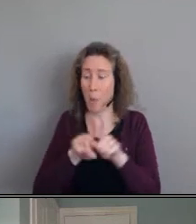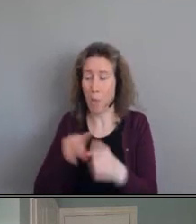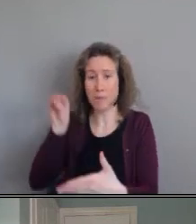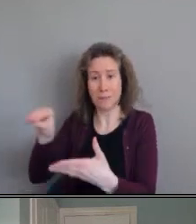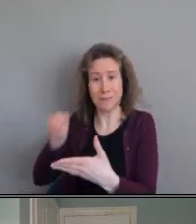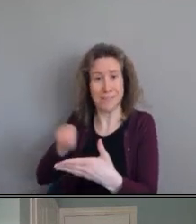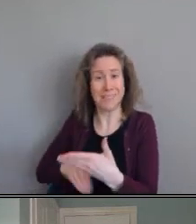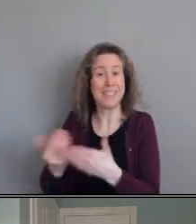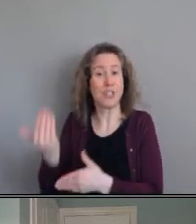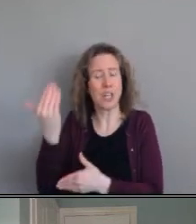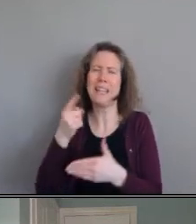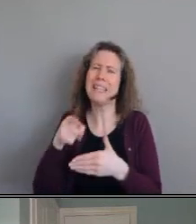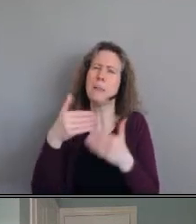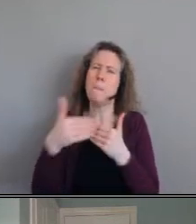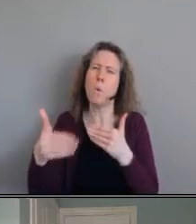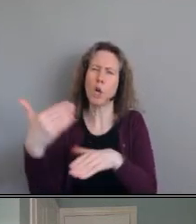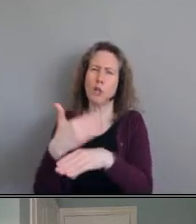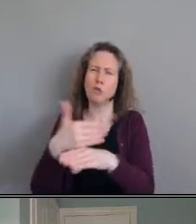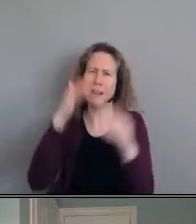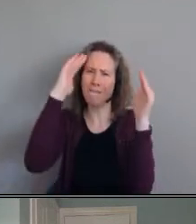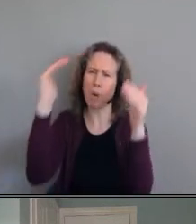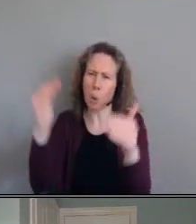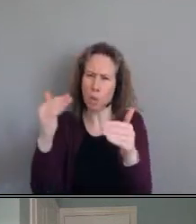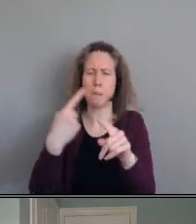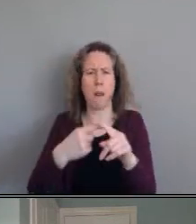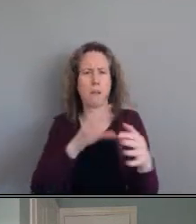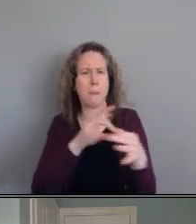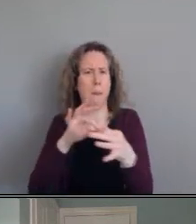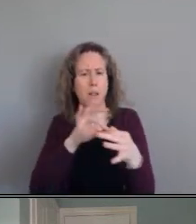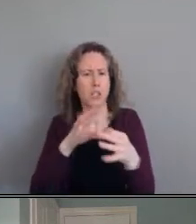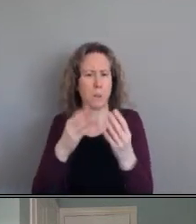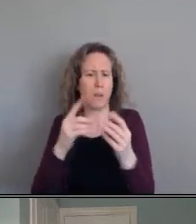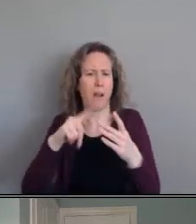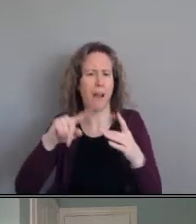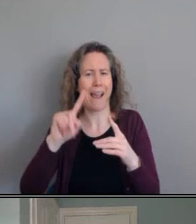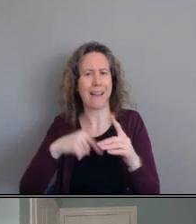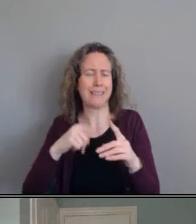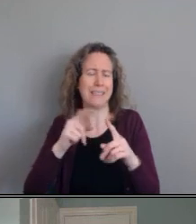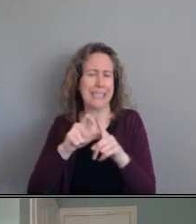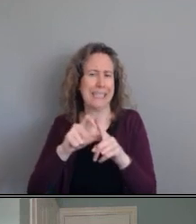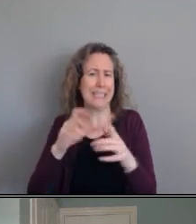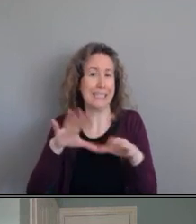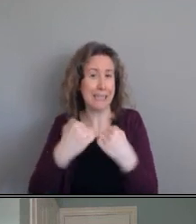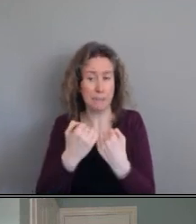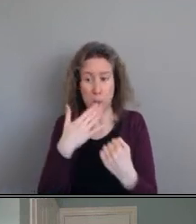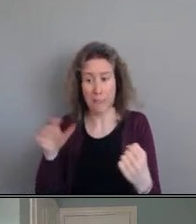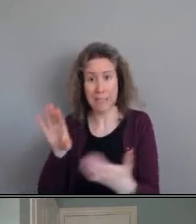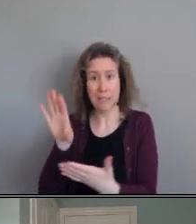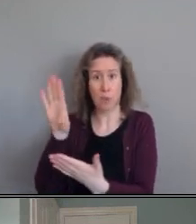are more careers focused, but they're also in partnership with our I&D team, so grab those links while you can